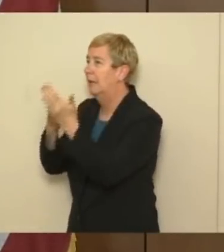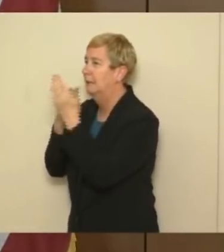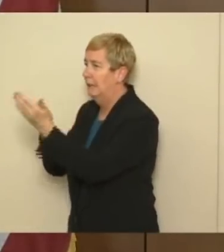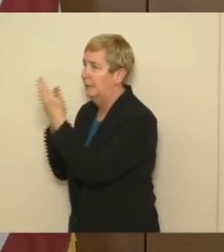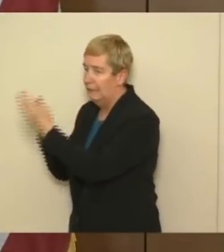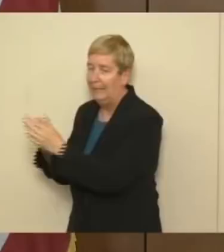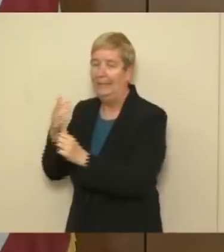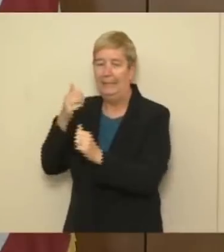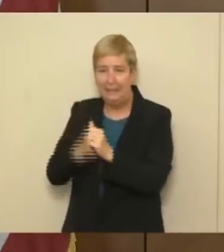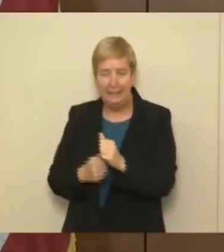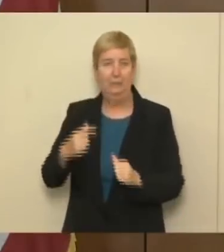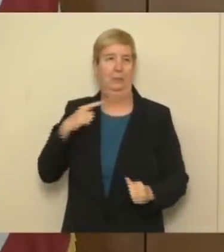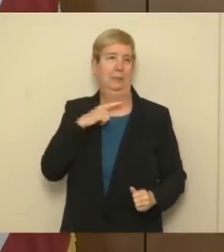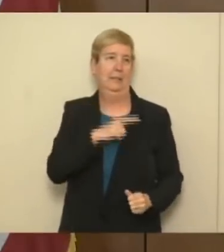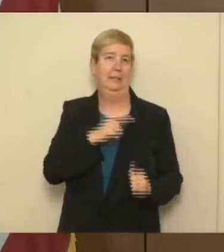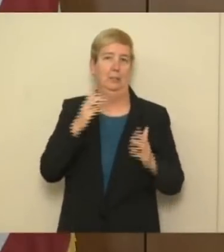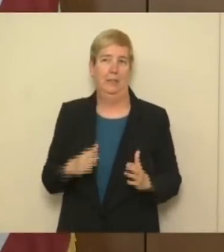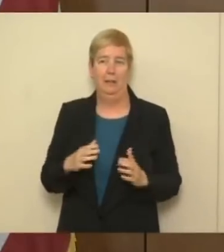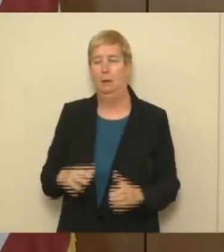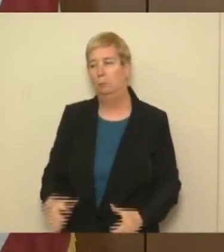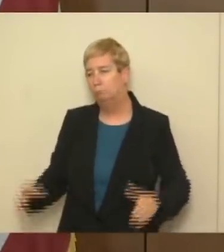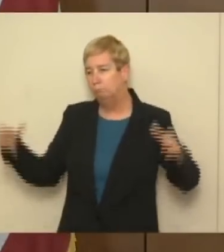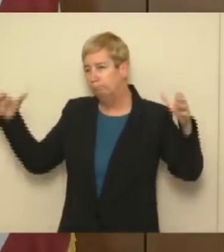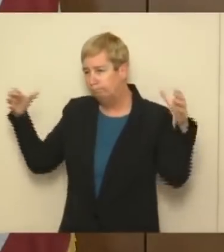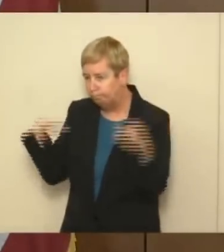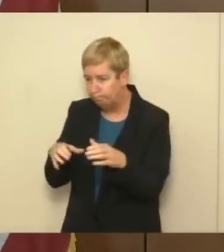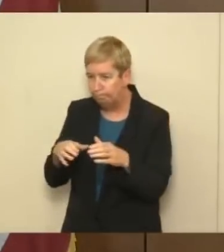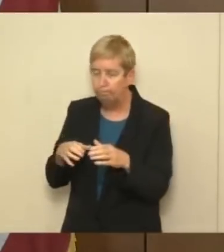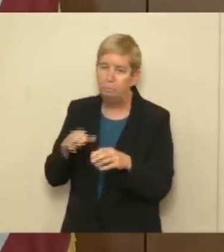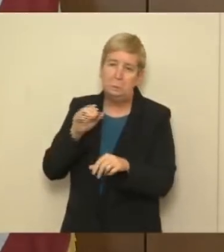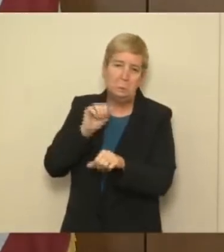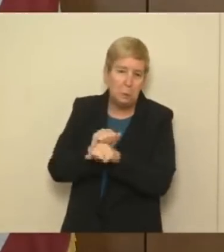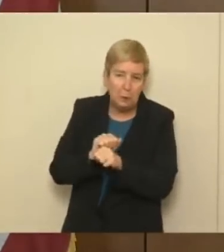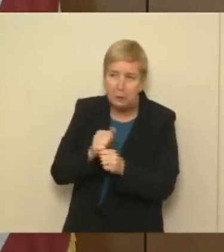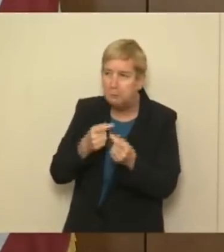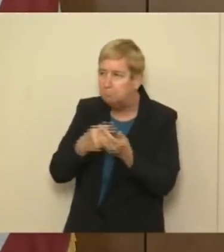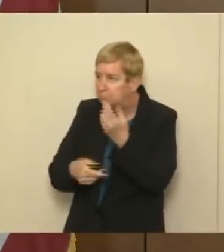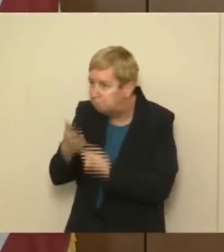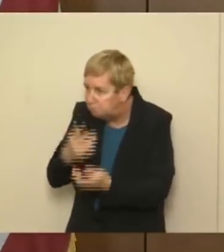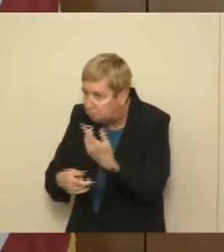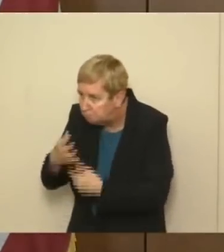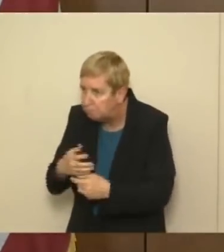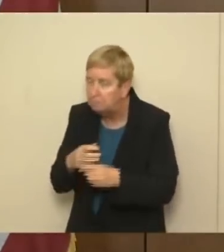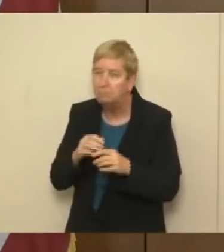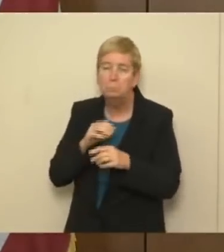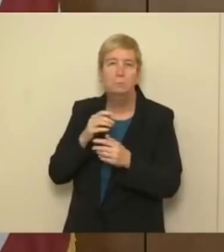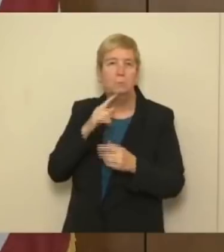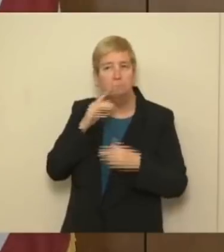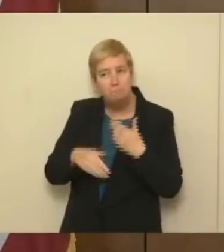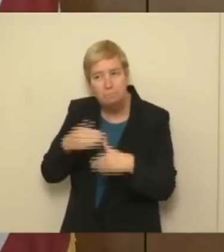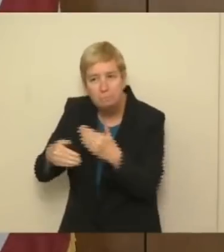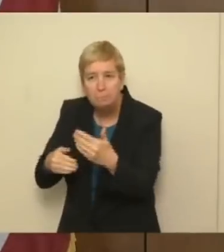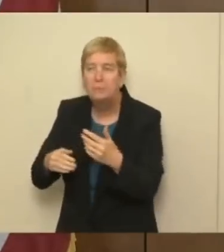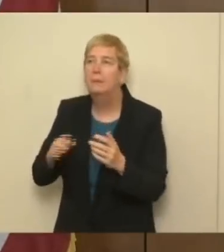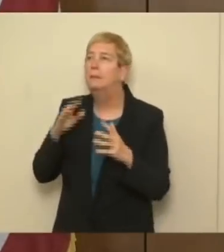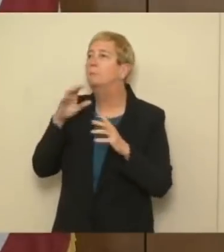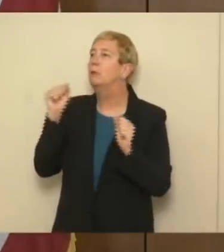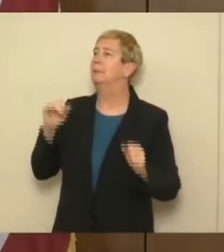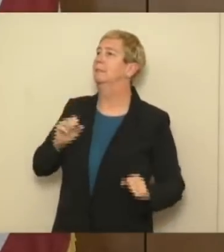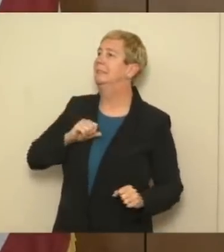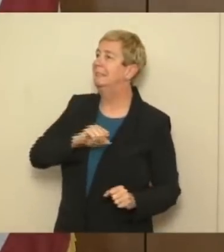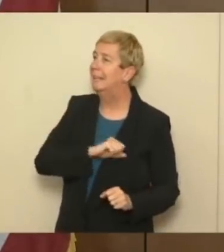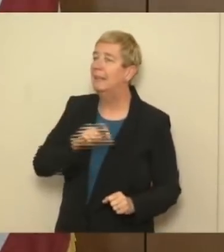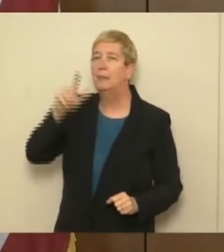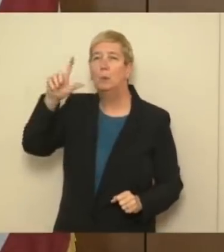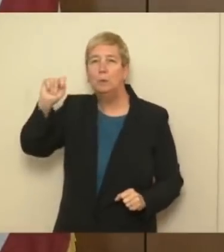who engaged productively in a special session, and the President of the Senate, the Lieutenant Governor, who did